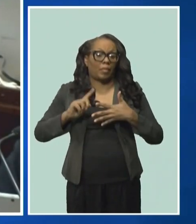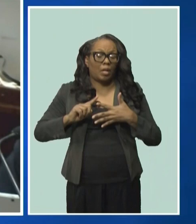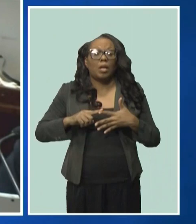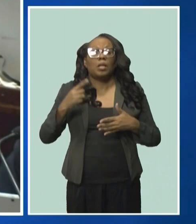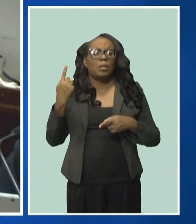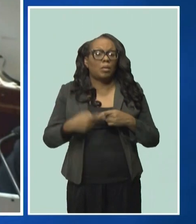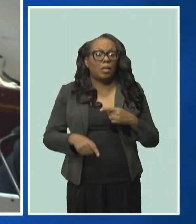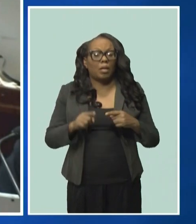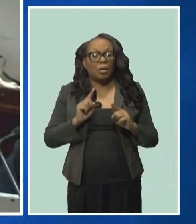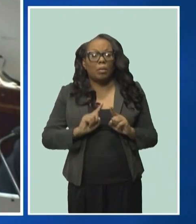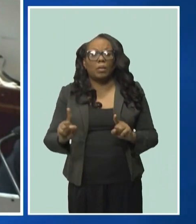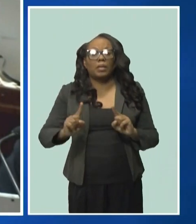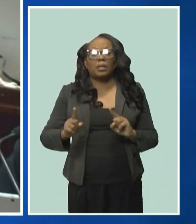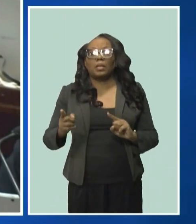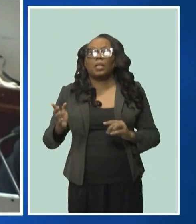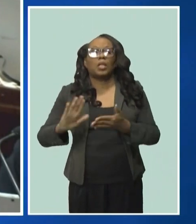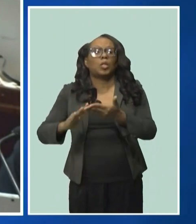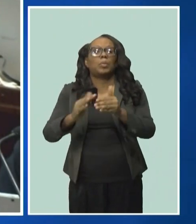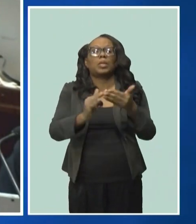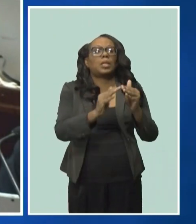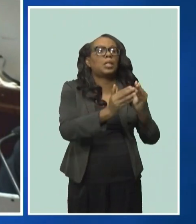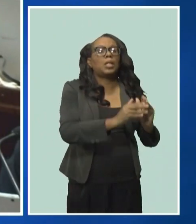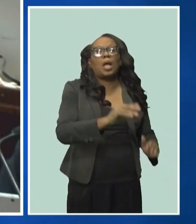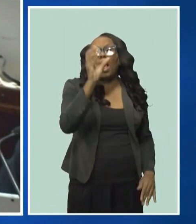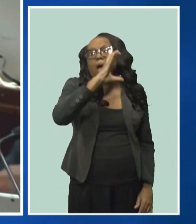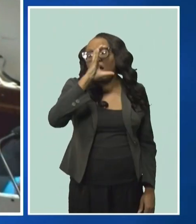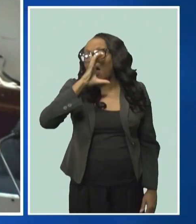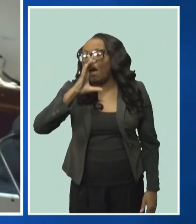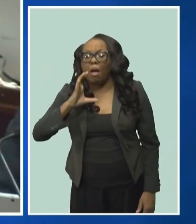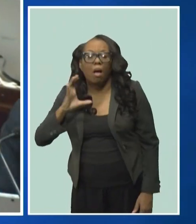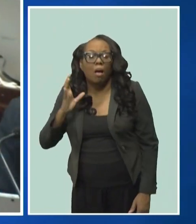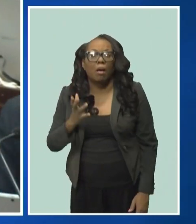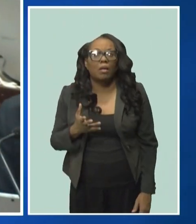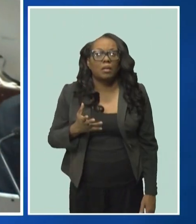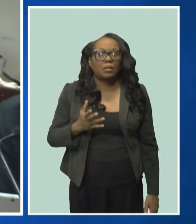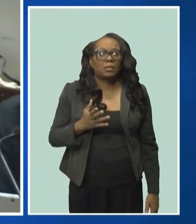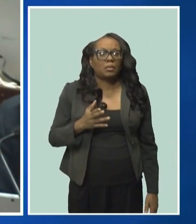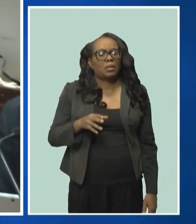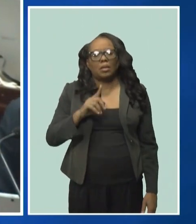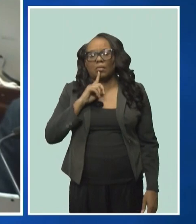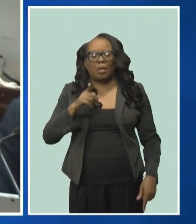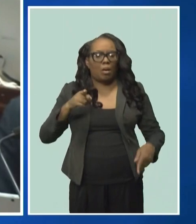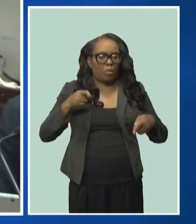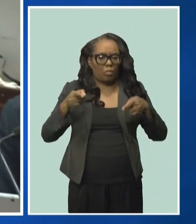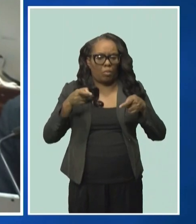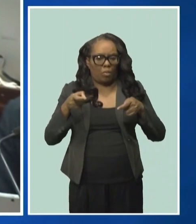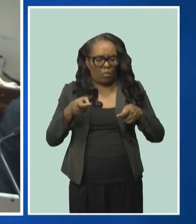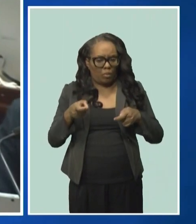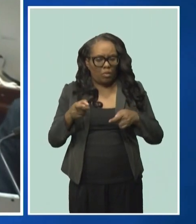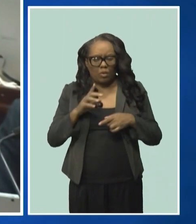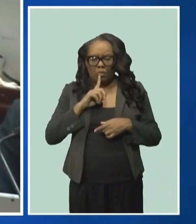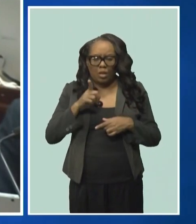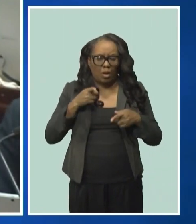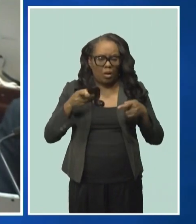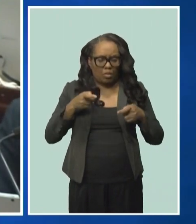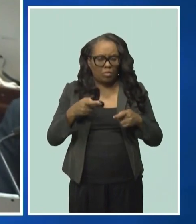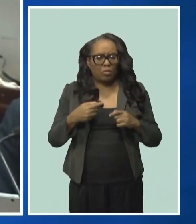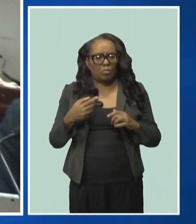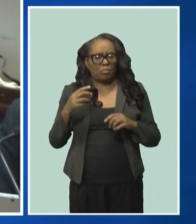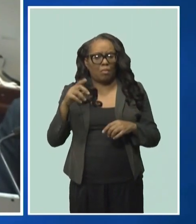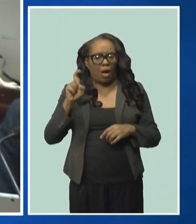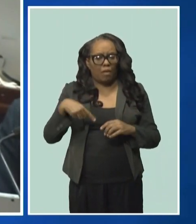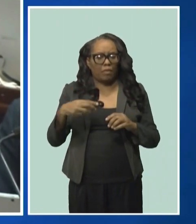loosely and cull monkeys either. This has to be a very controlled, well-organized things. But certainly